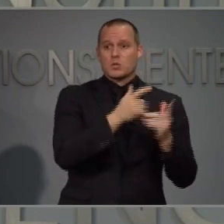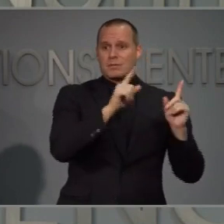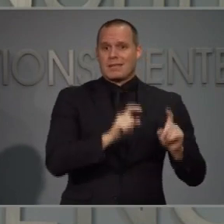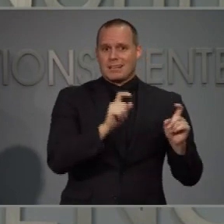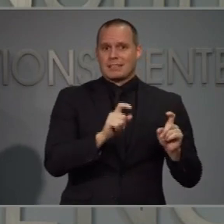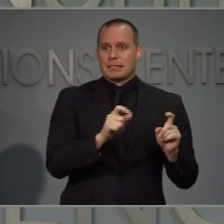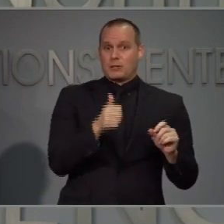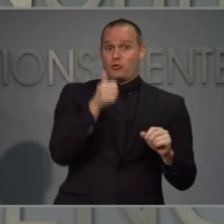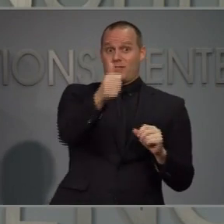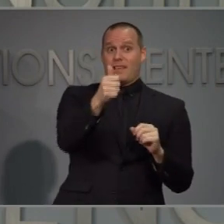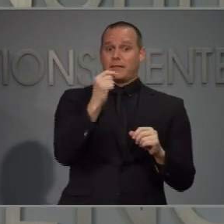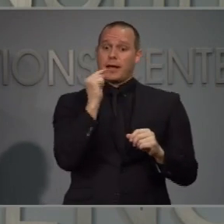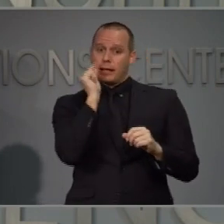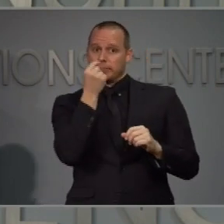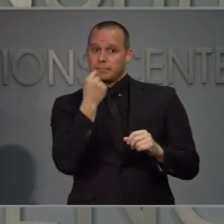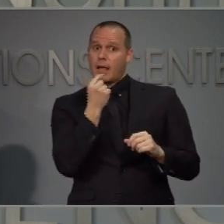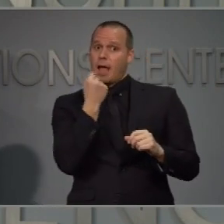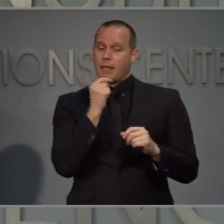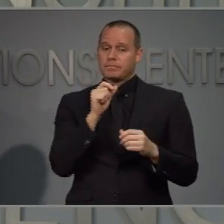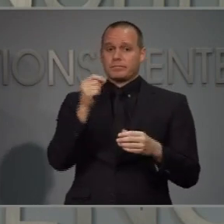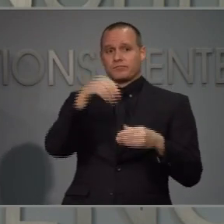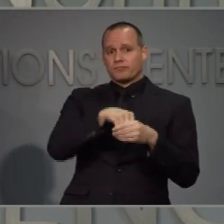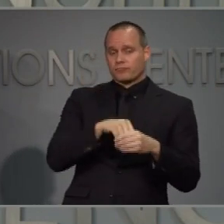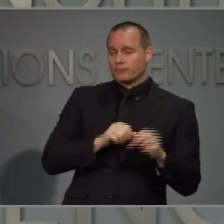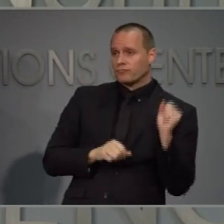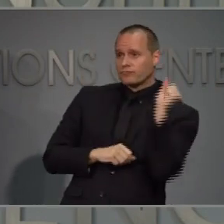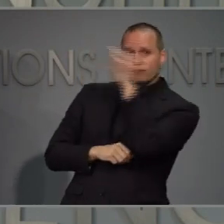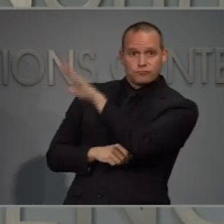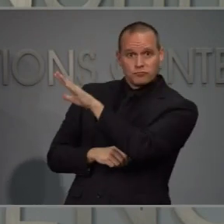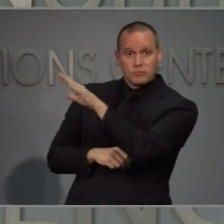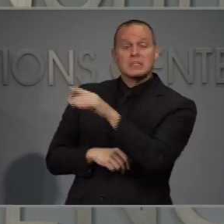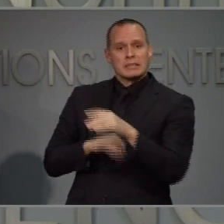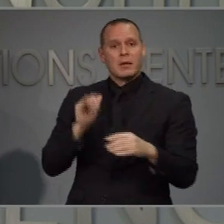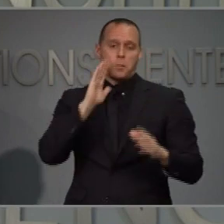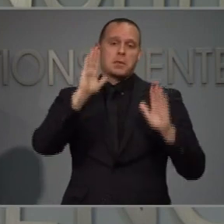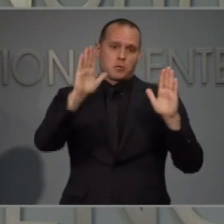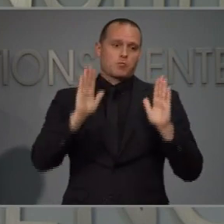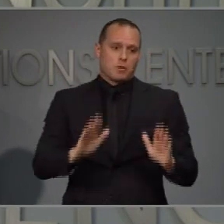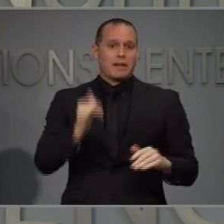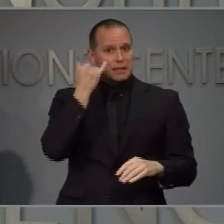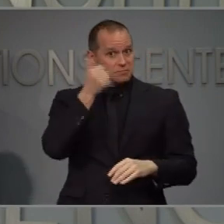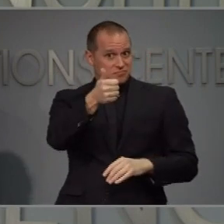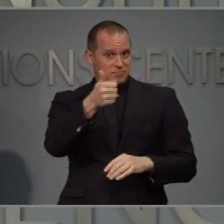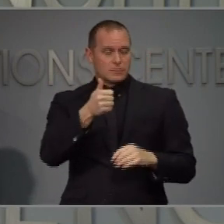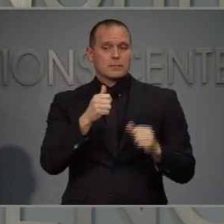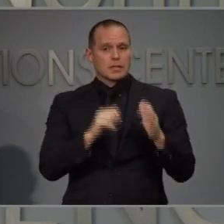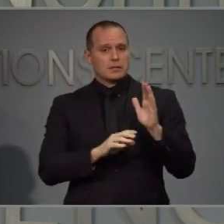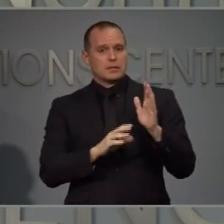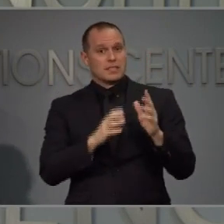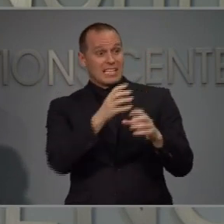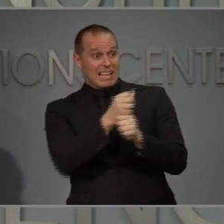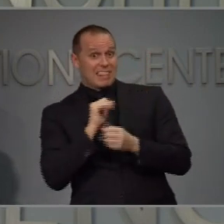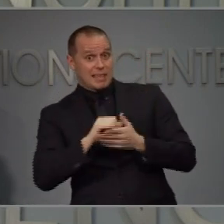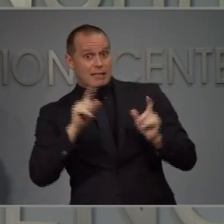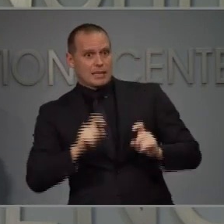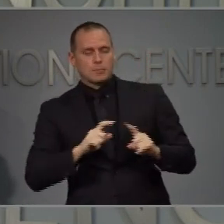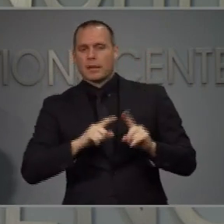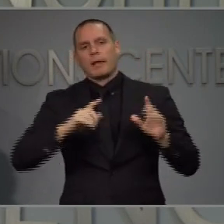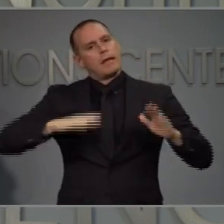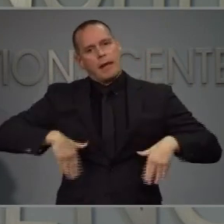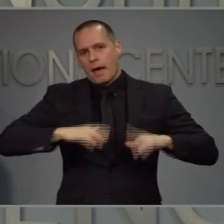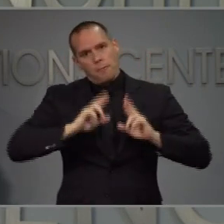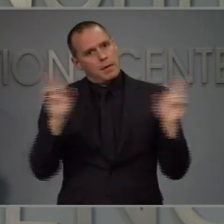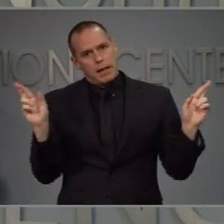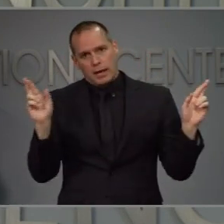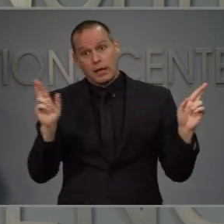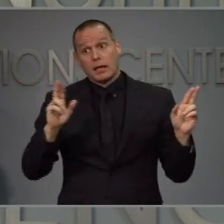will be great whenever we can get that and get it mass-produced and out there. Right now we're not there yet, but when that happens, we won't